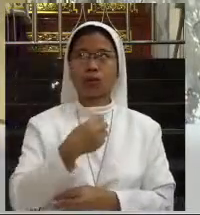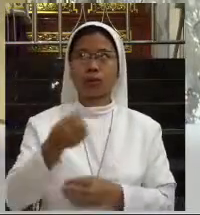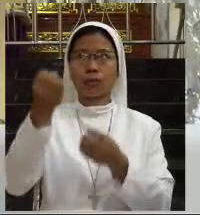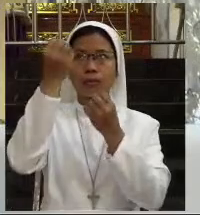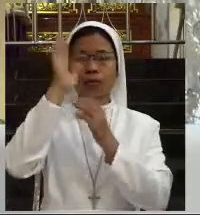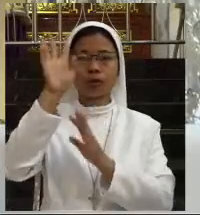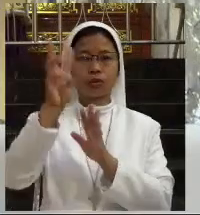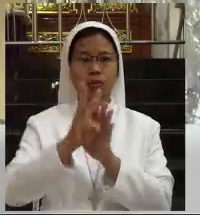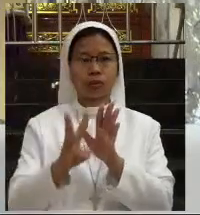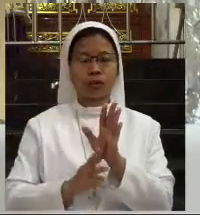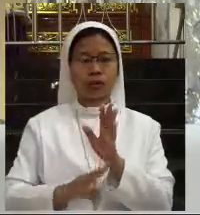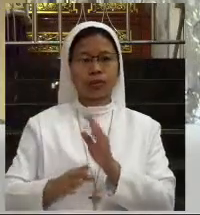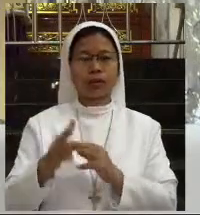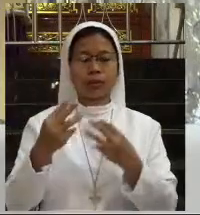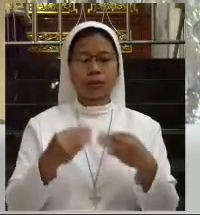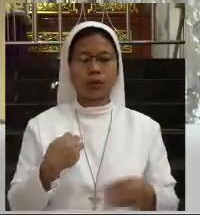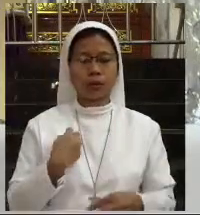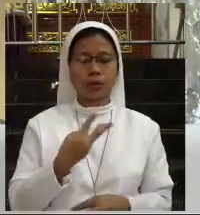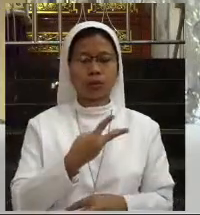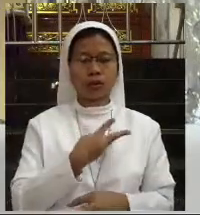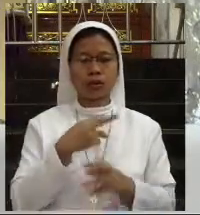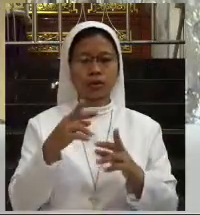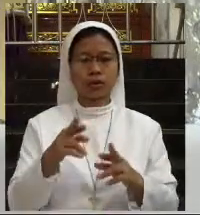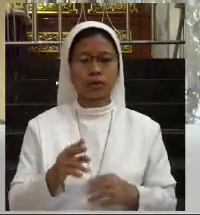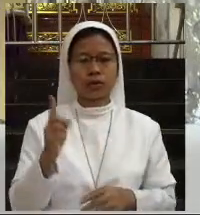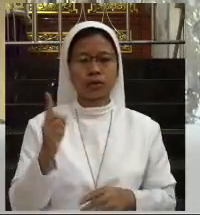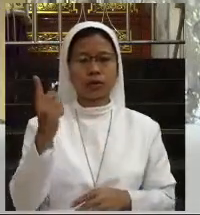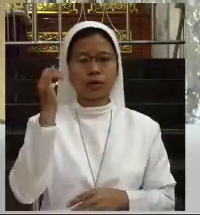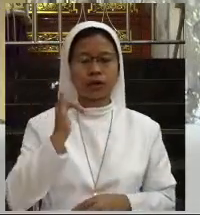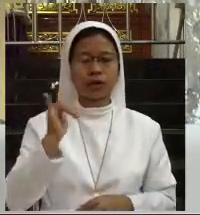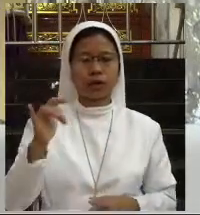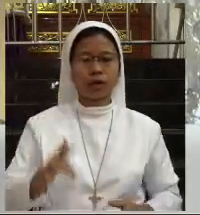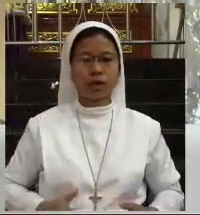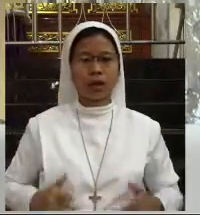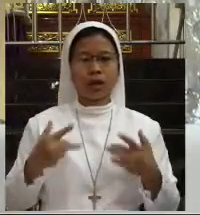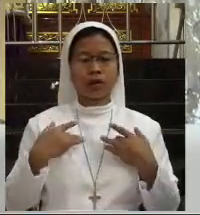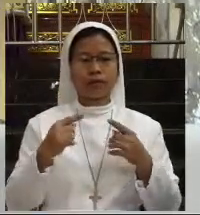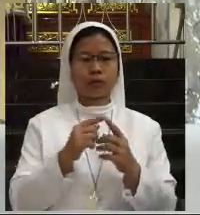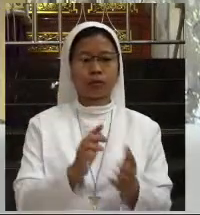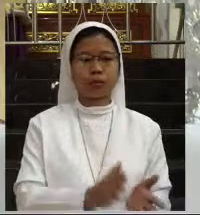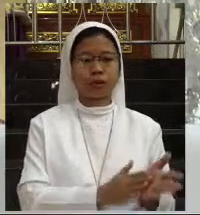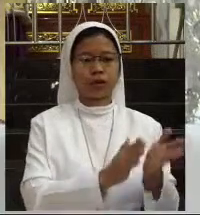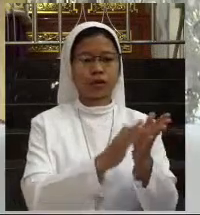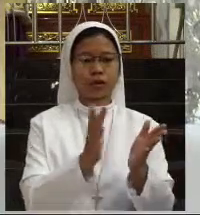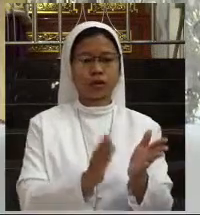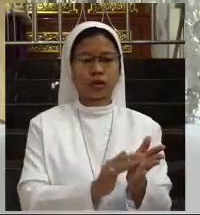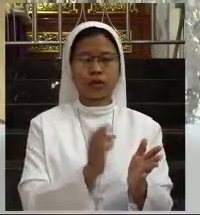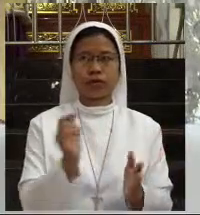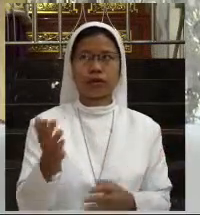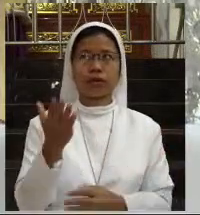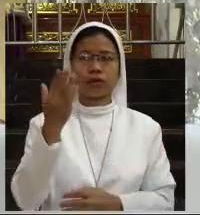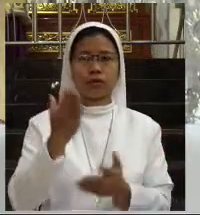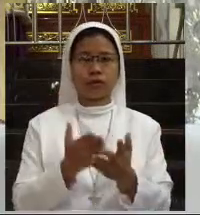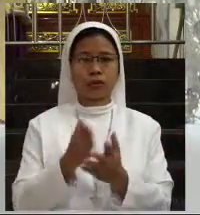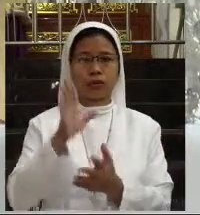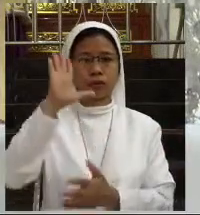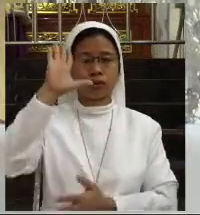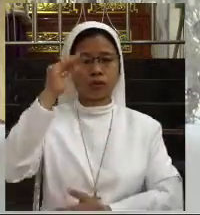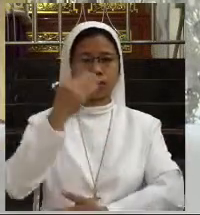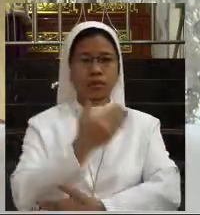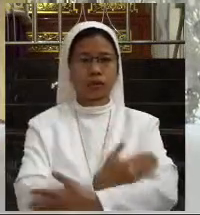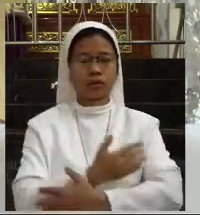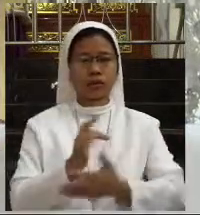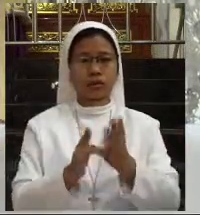ages, we may merit to be co-heirs to eternal life, and may praise and glorify you through your Son,